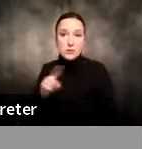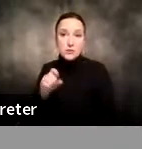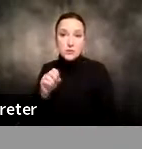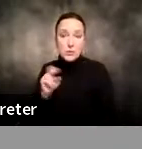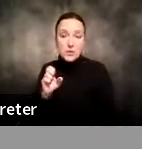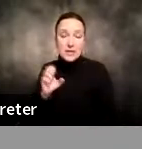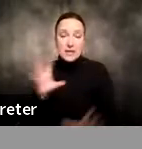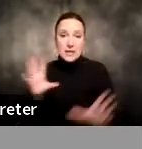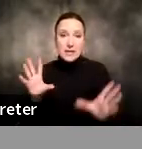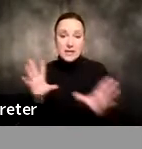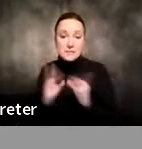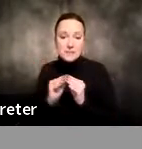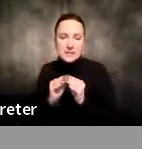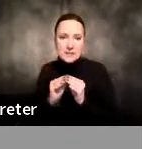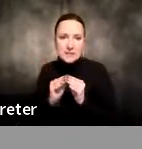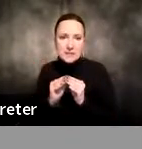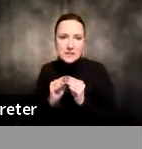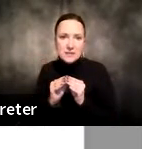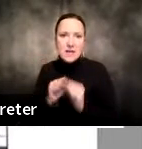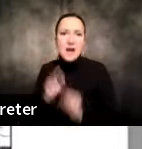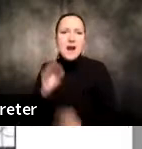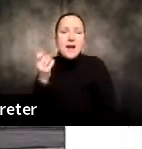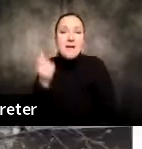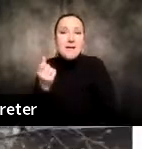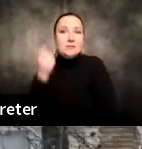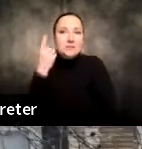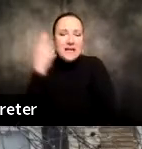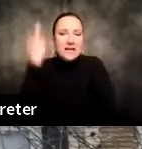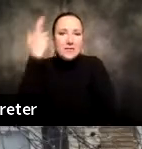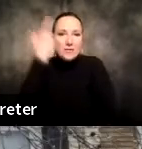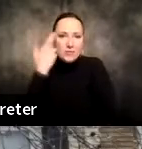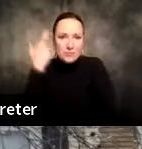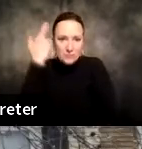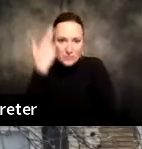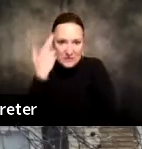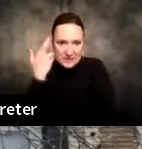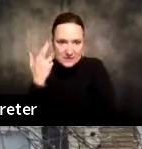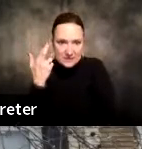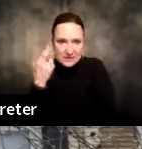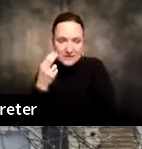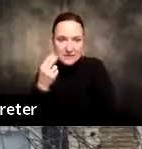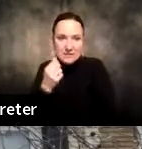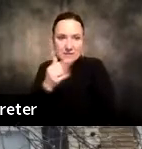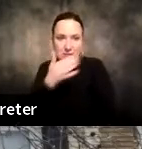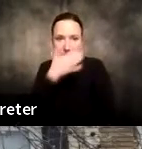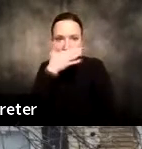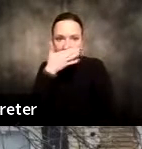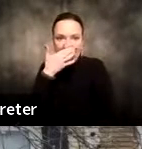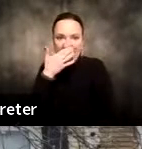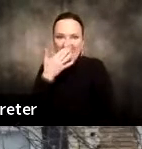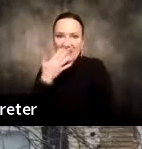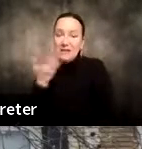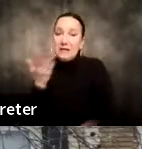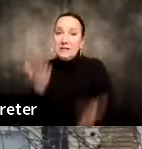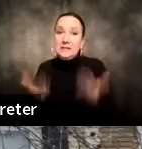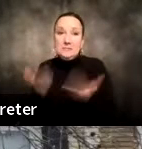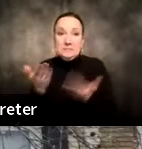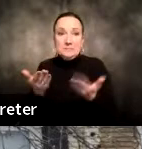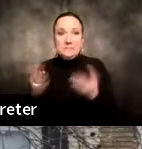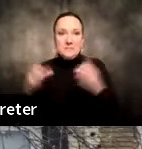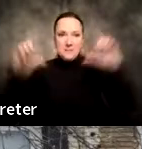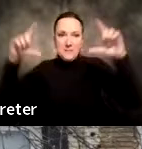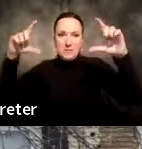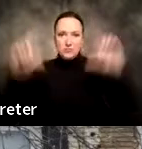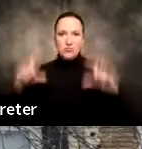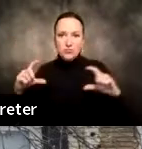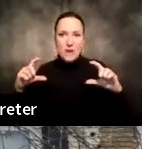was, I understand why they did what they did. We did ask them if they could, what would it take to drop this, to